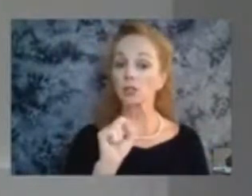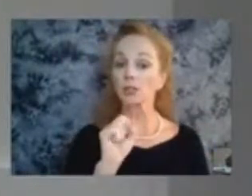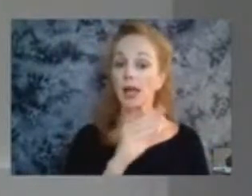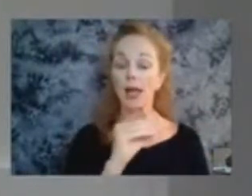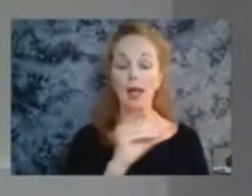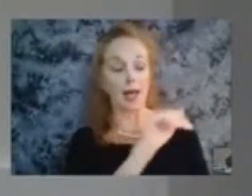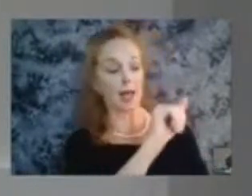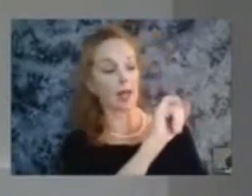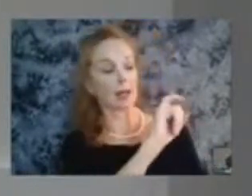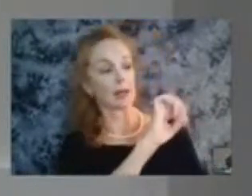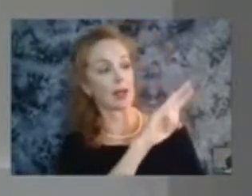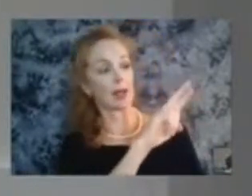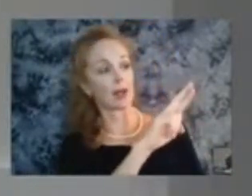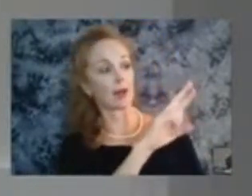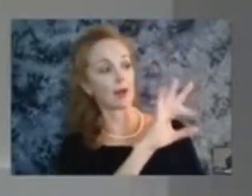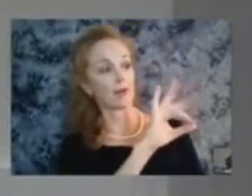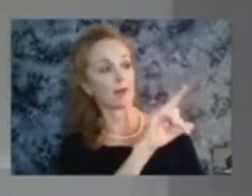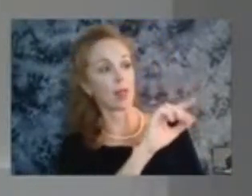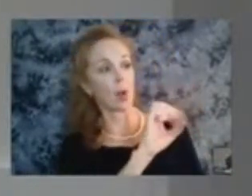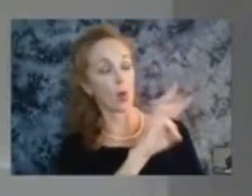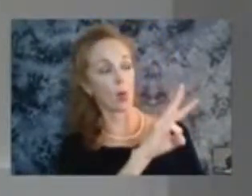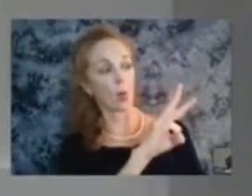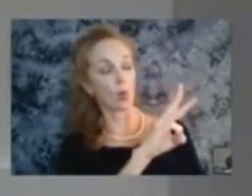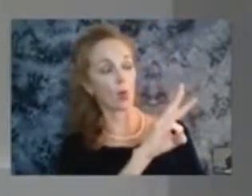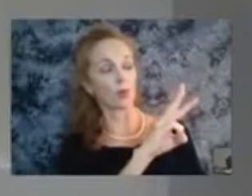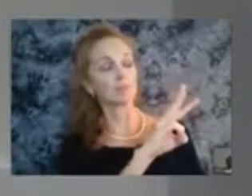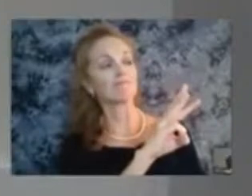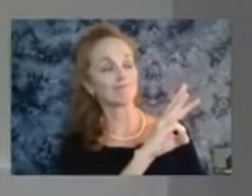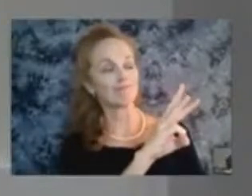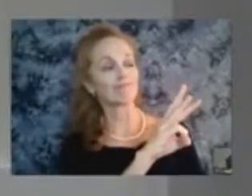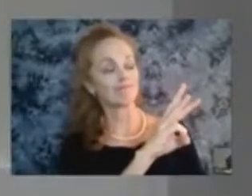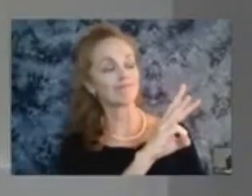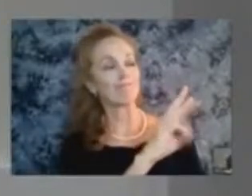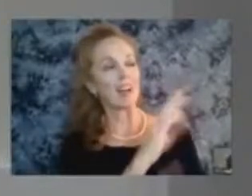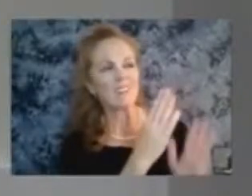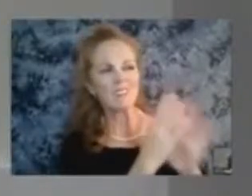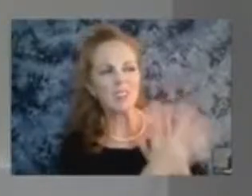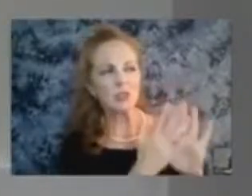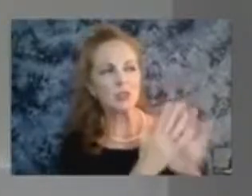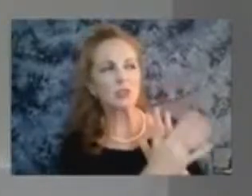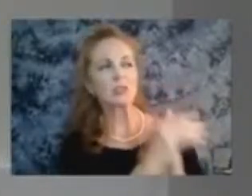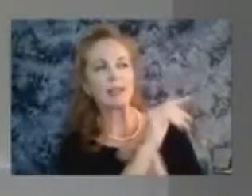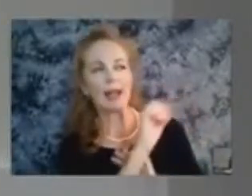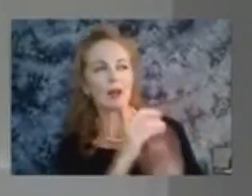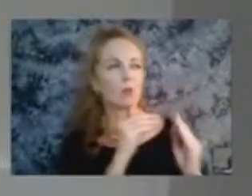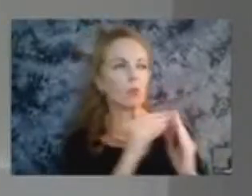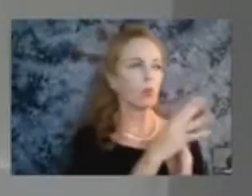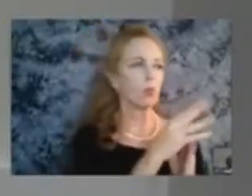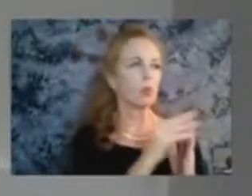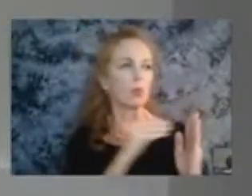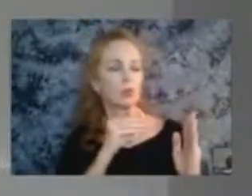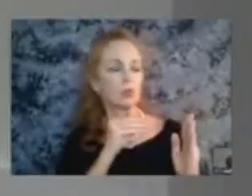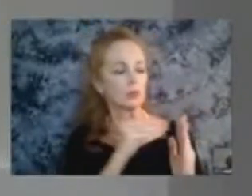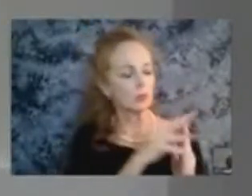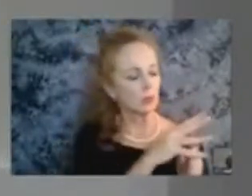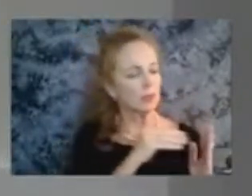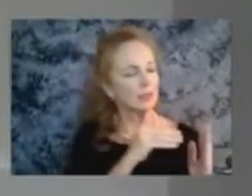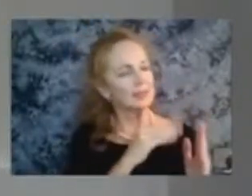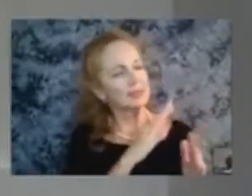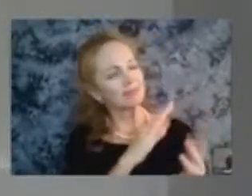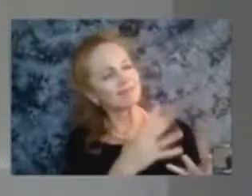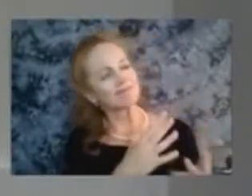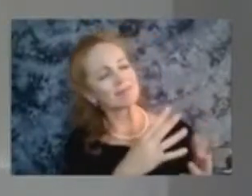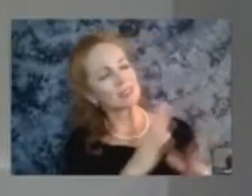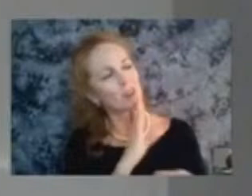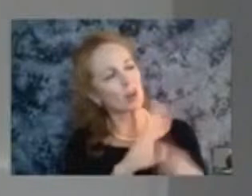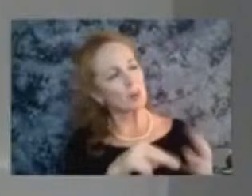of discussion about that. And I was wondering if you could comment regarding the expert guidance that we received regarding